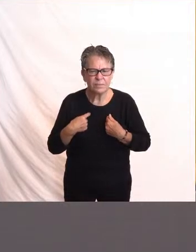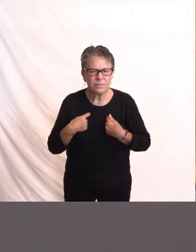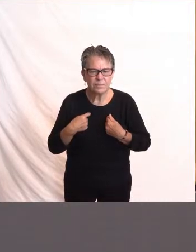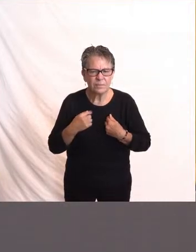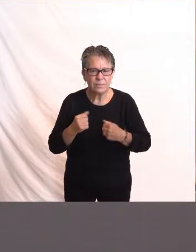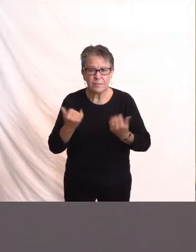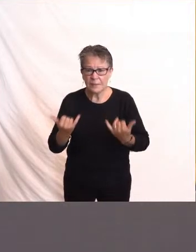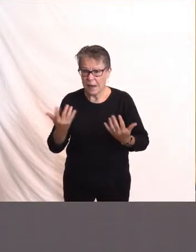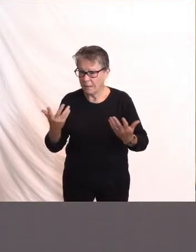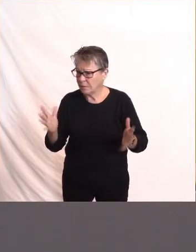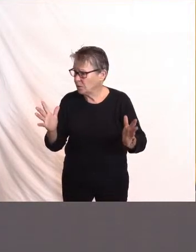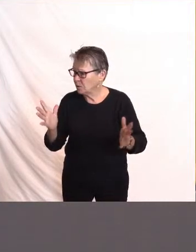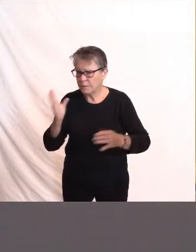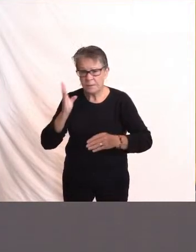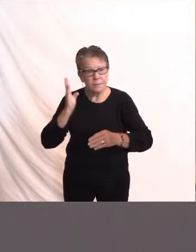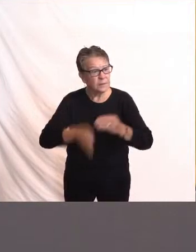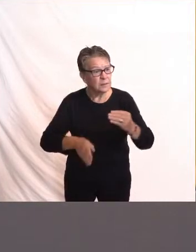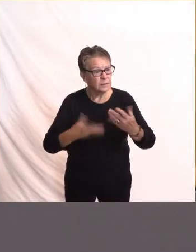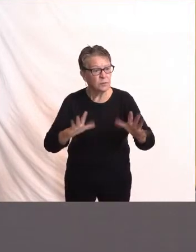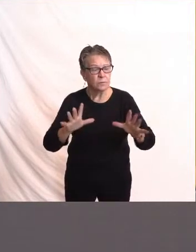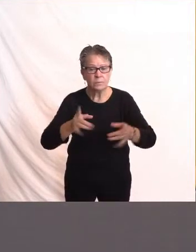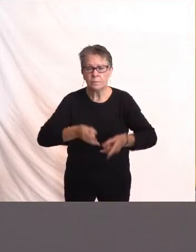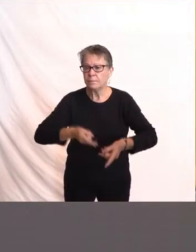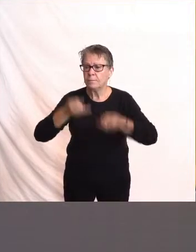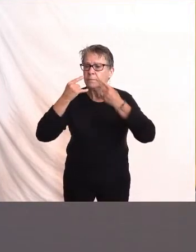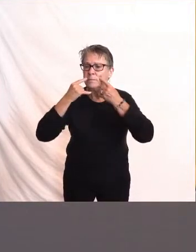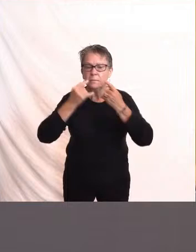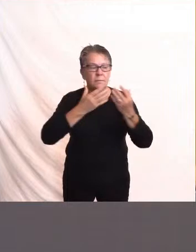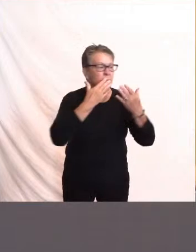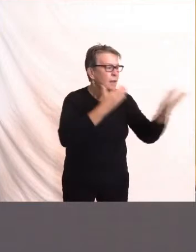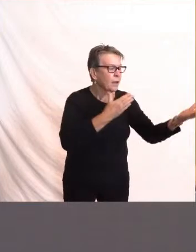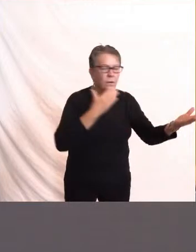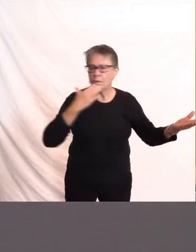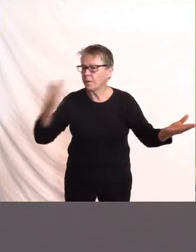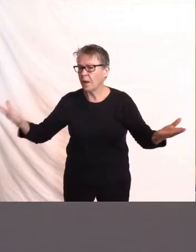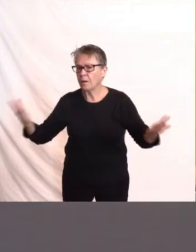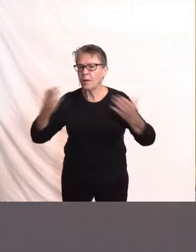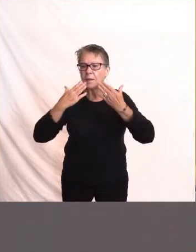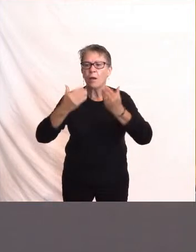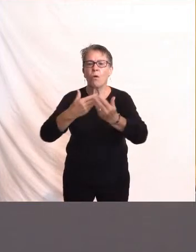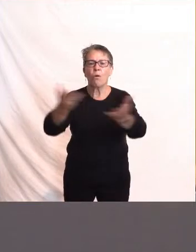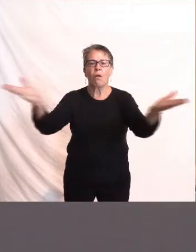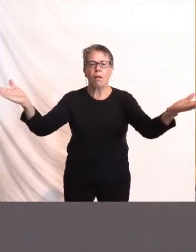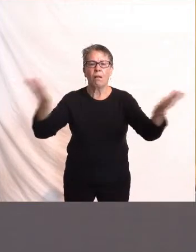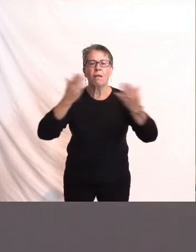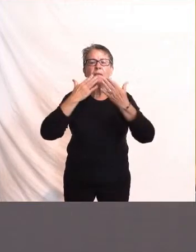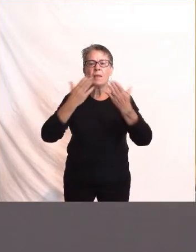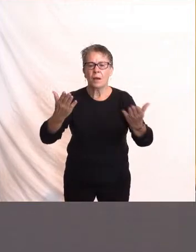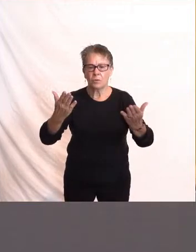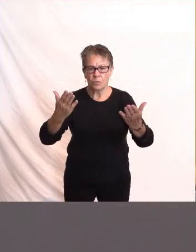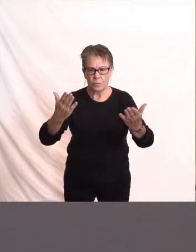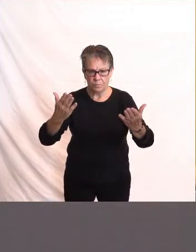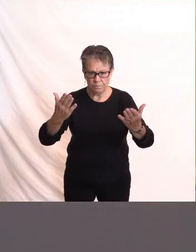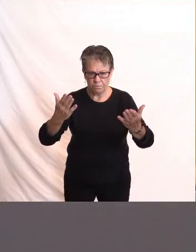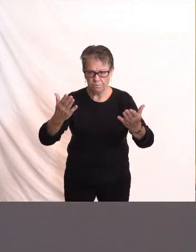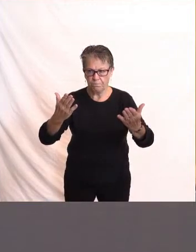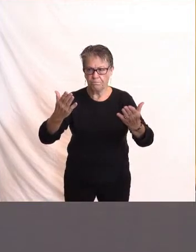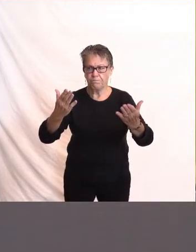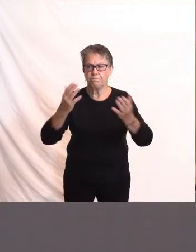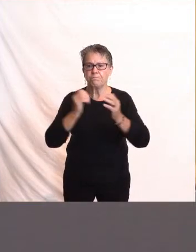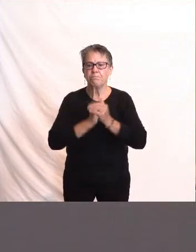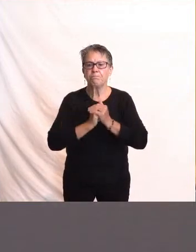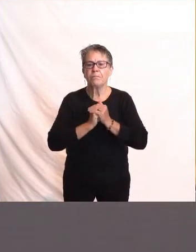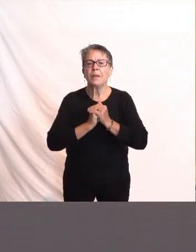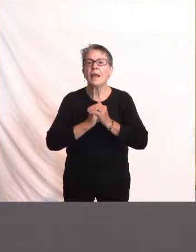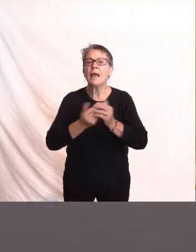that. Pat Callahan, Dan Paramel, Jamil, cast of thousands. Thanks to each and every one of you. Folks,